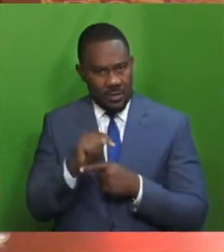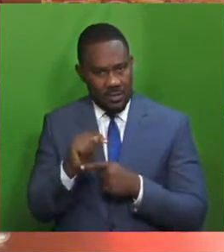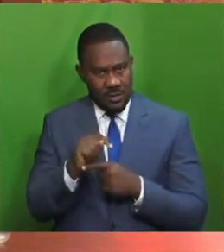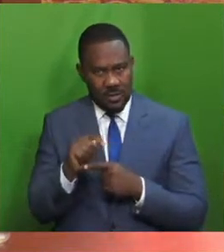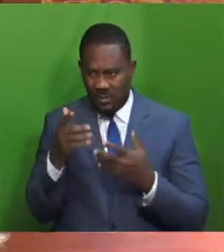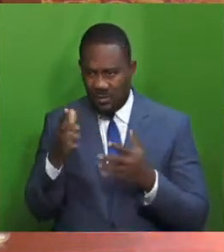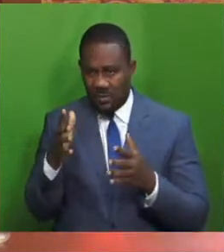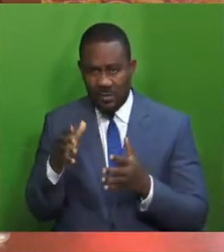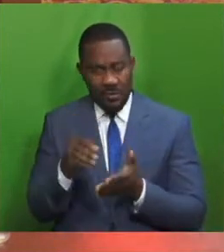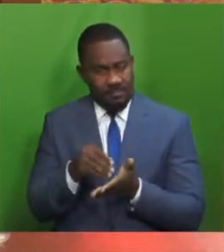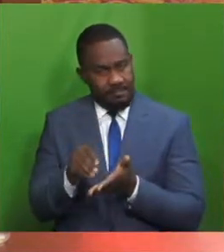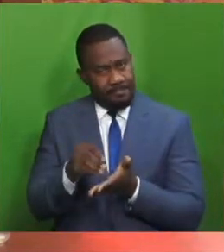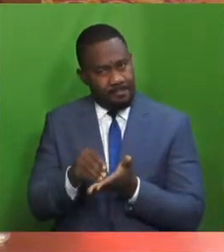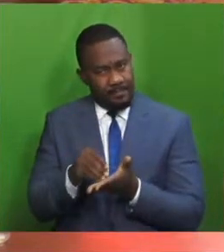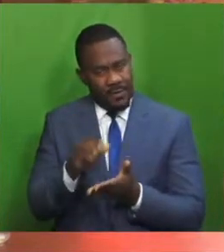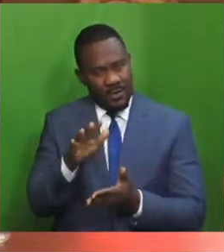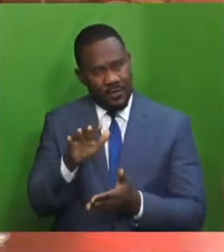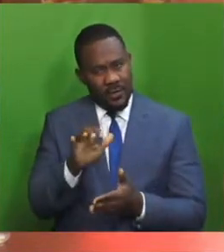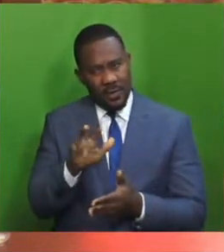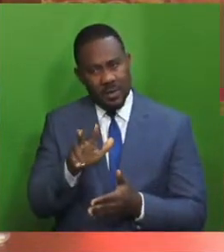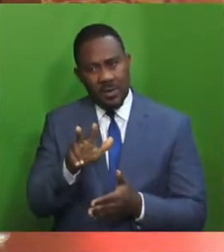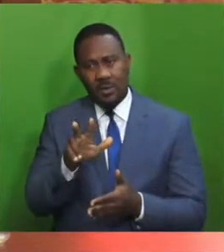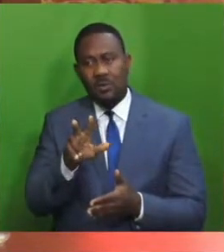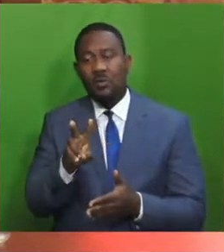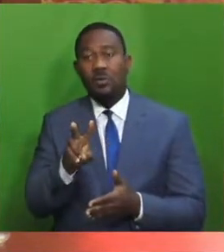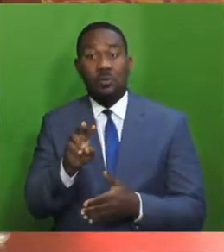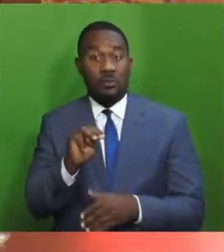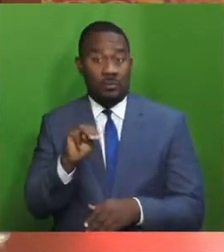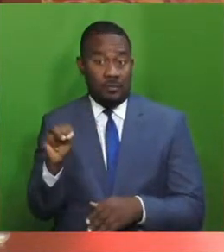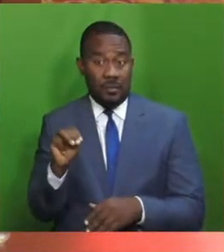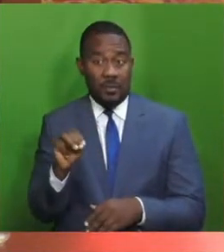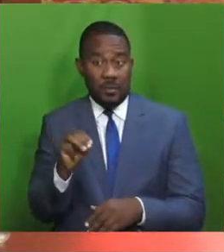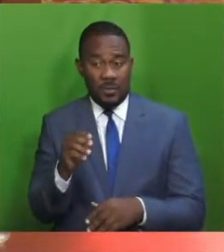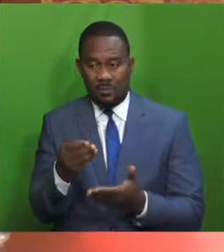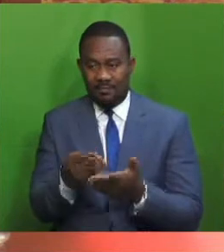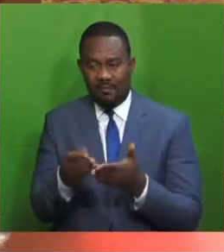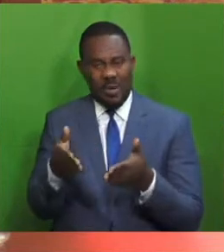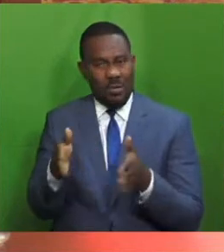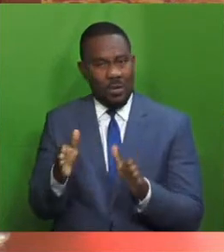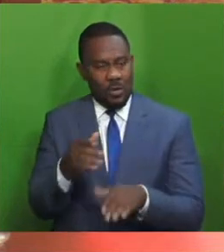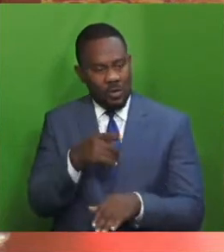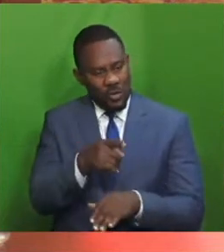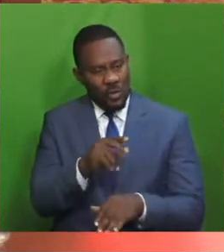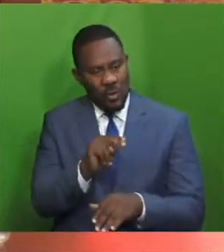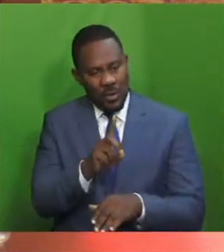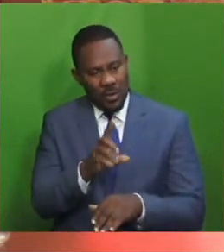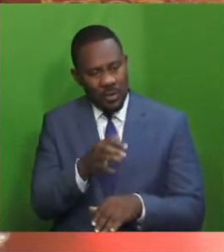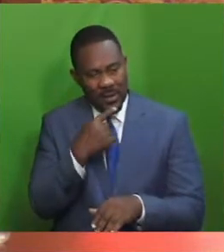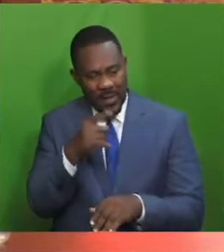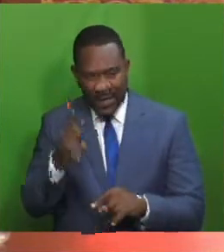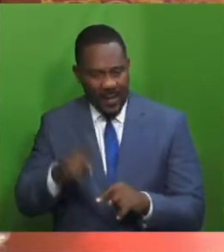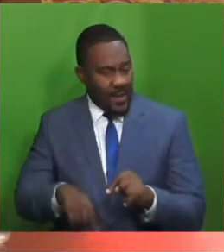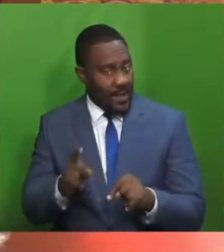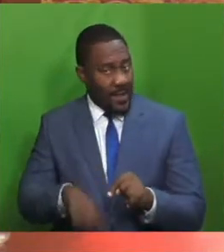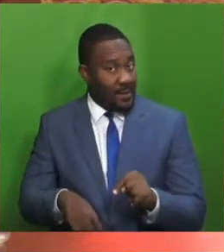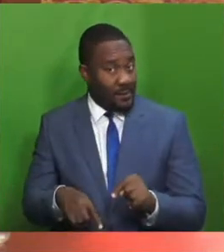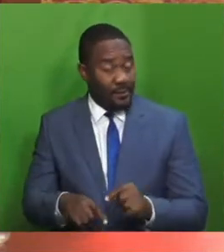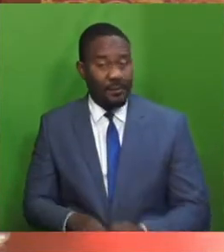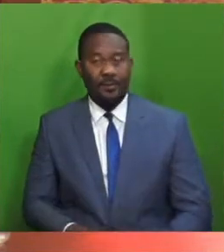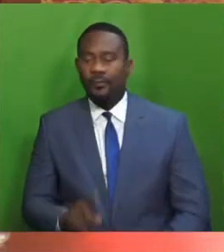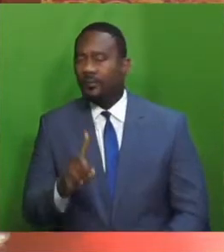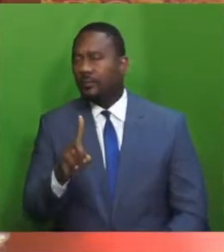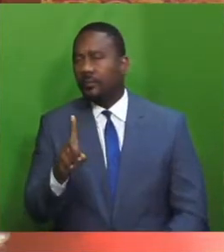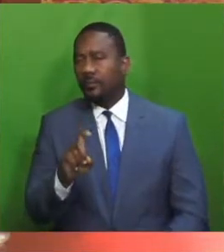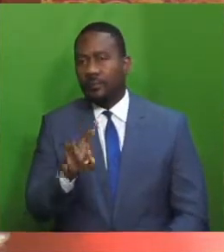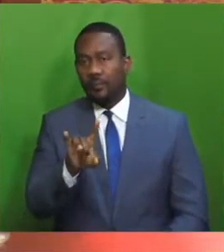532 million in allowances, something you said you couldn't afford. Mr. Speaker,